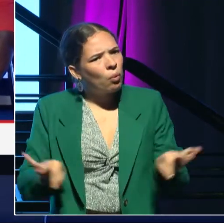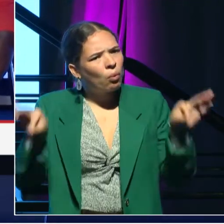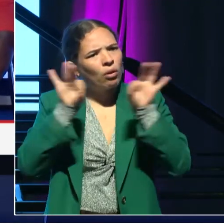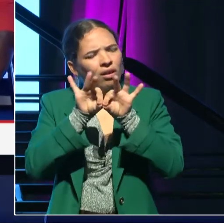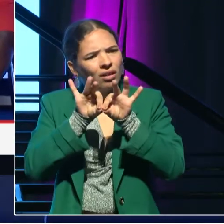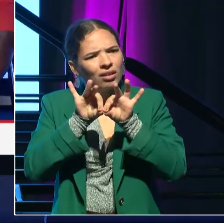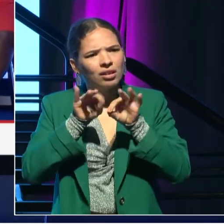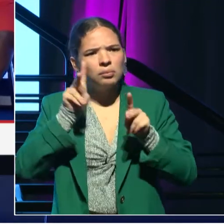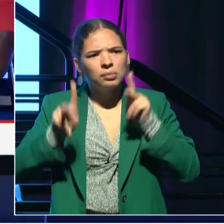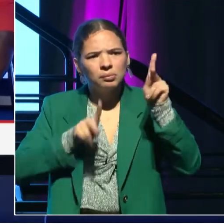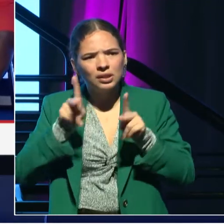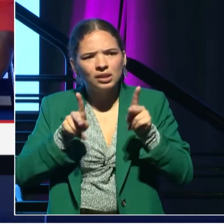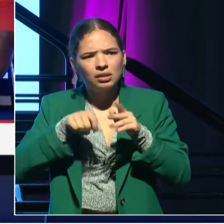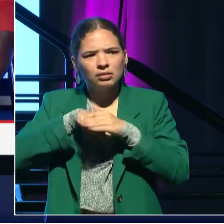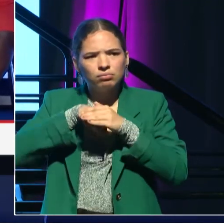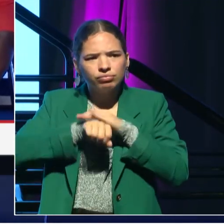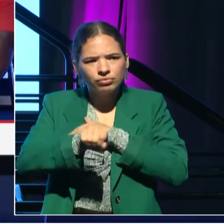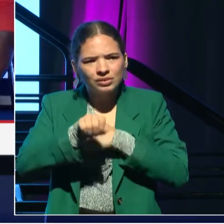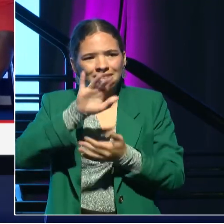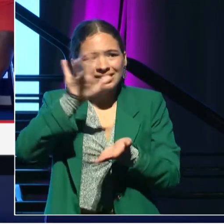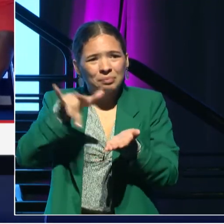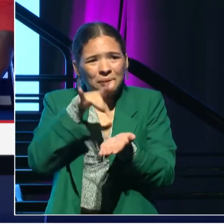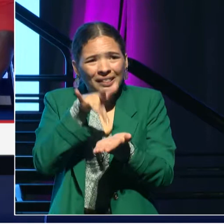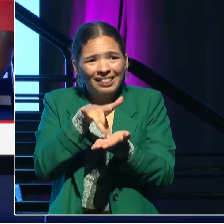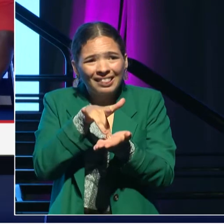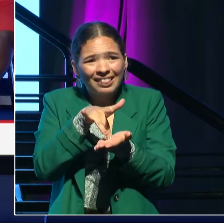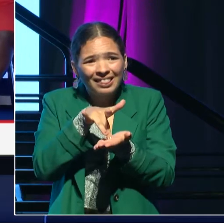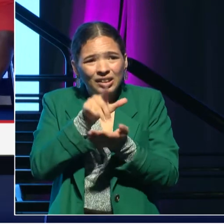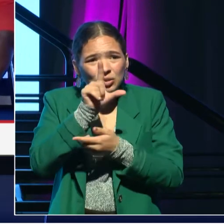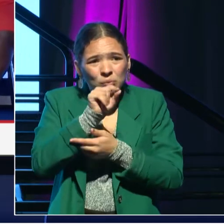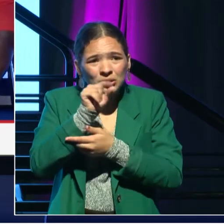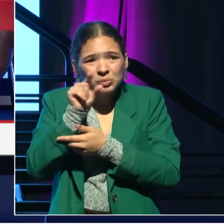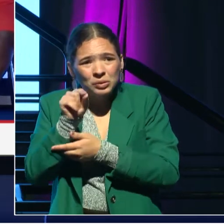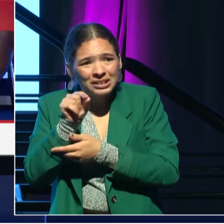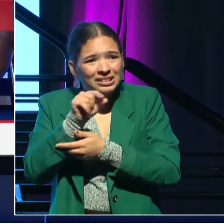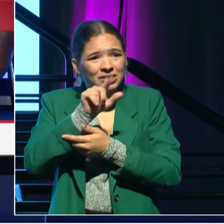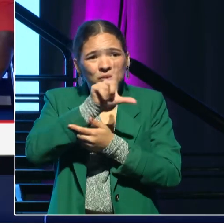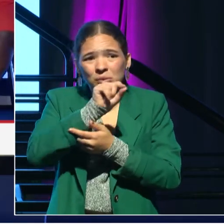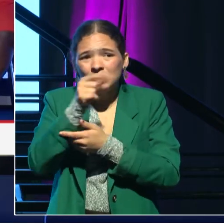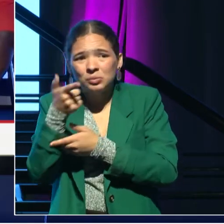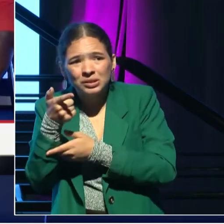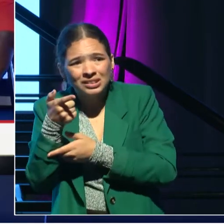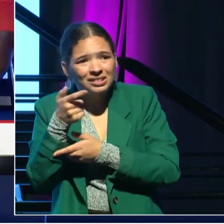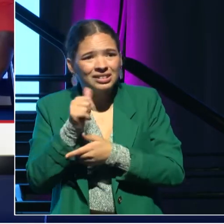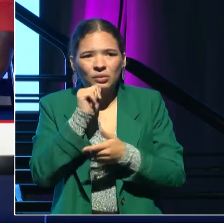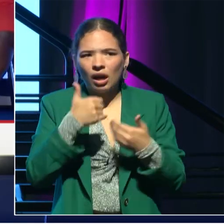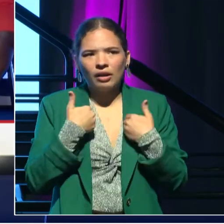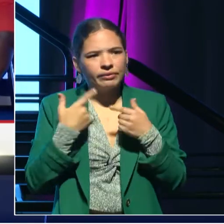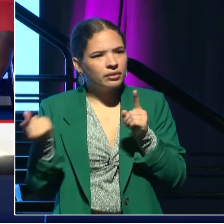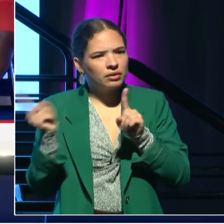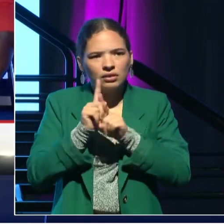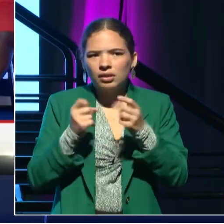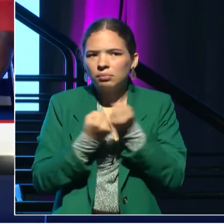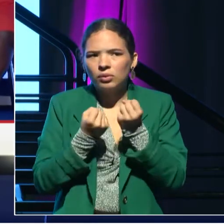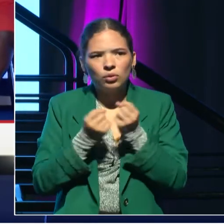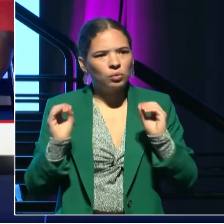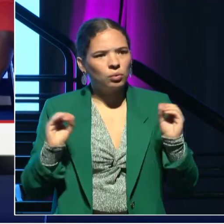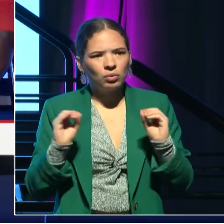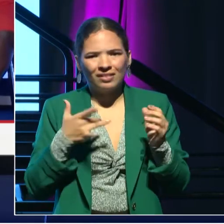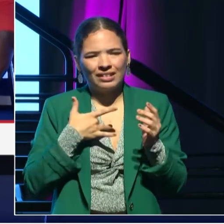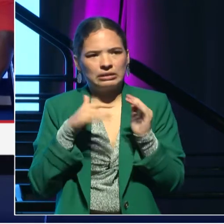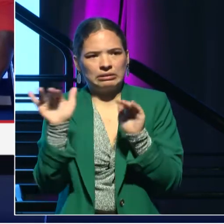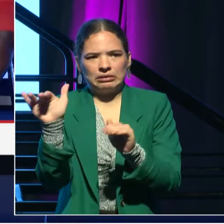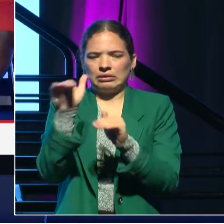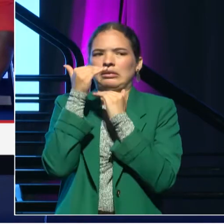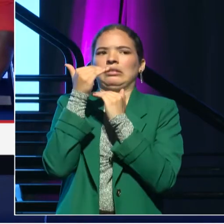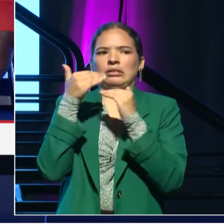the middle, 2020, 2021, they didn't have that. So your person is not able to be in the room. They were restricting doulas, right? We saw